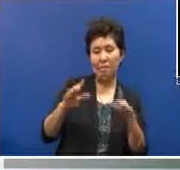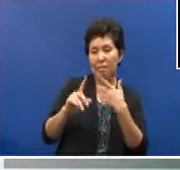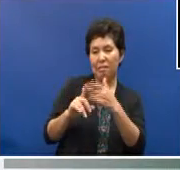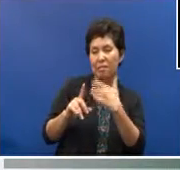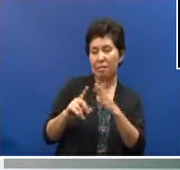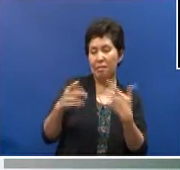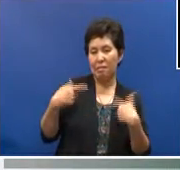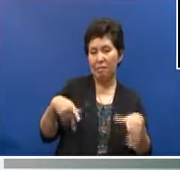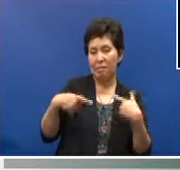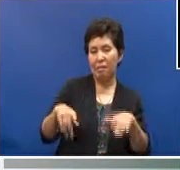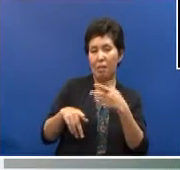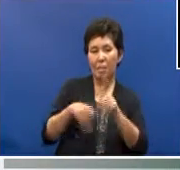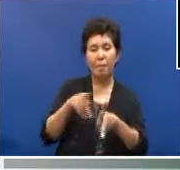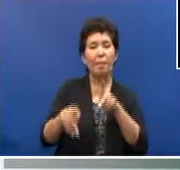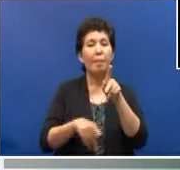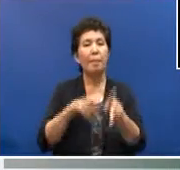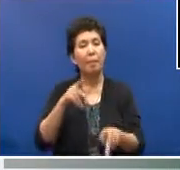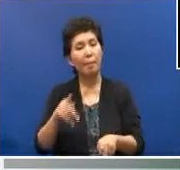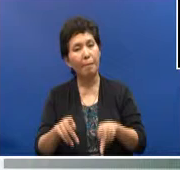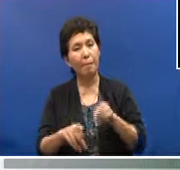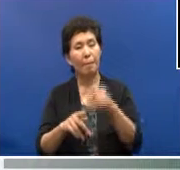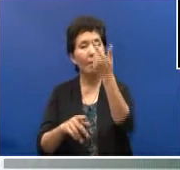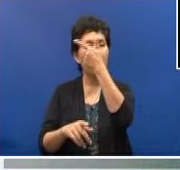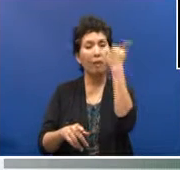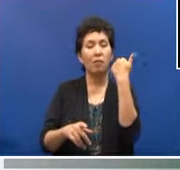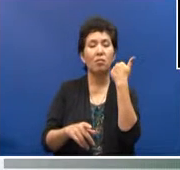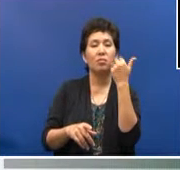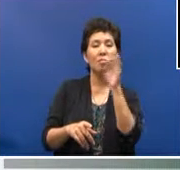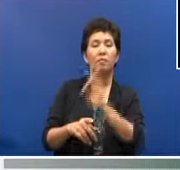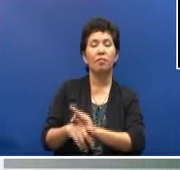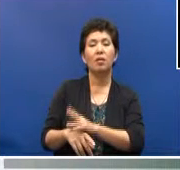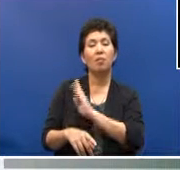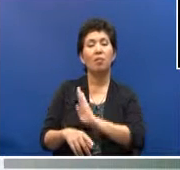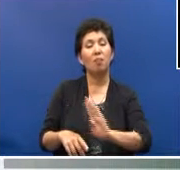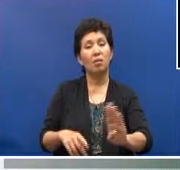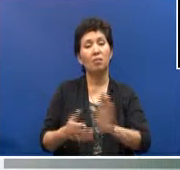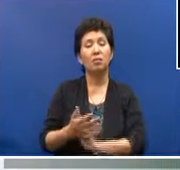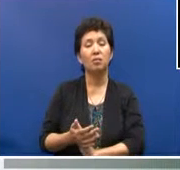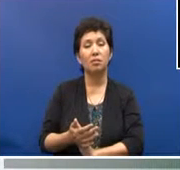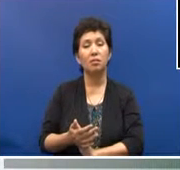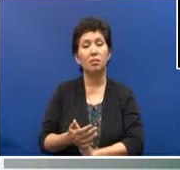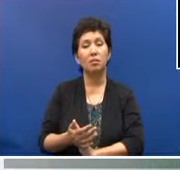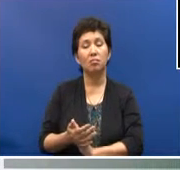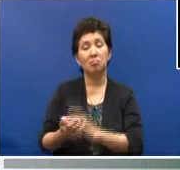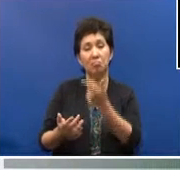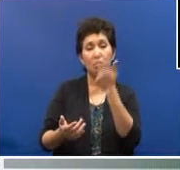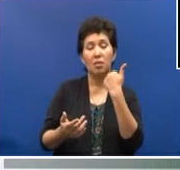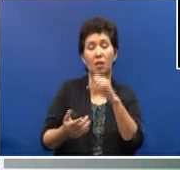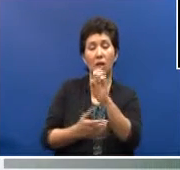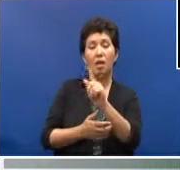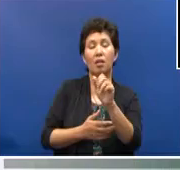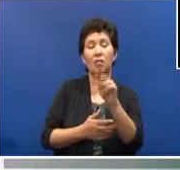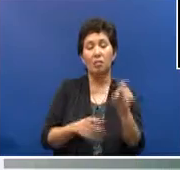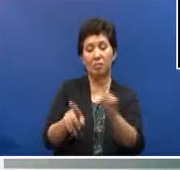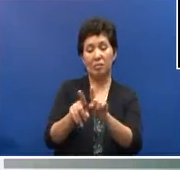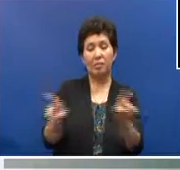deny other groups of people's right because of the racial and also due to the ethnic